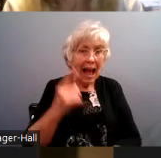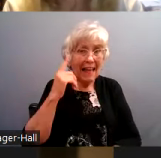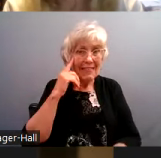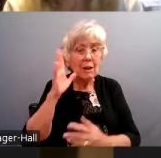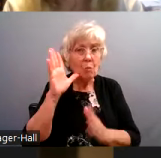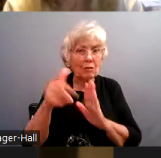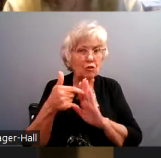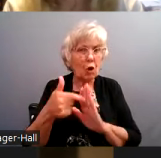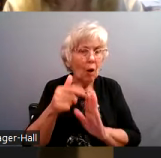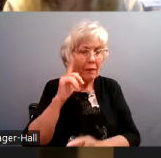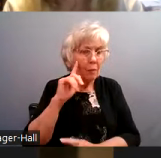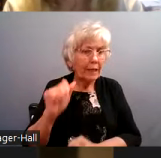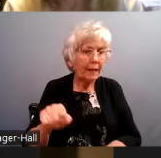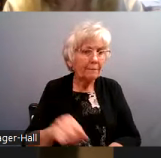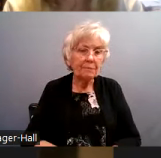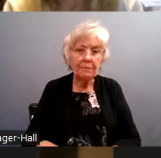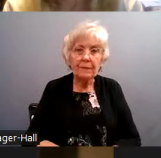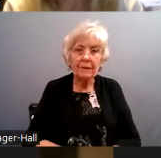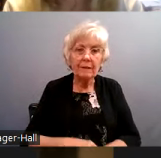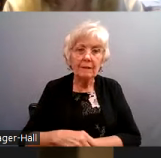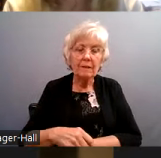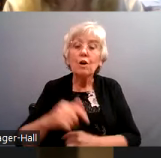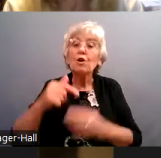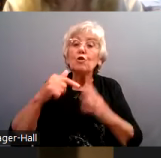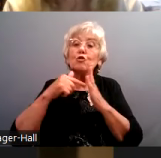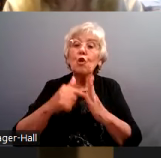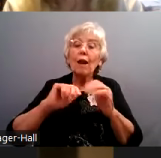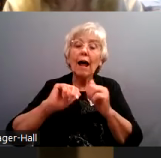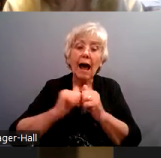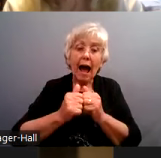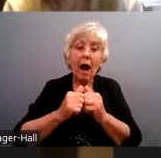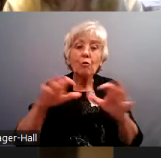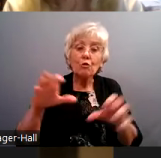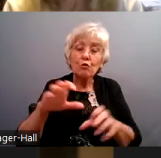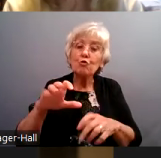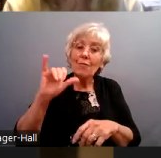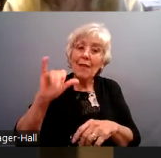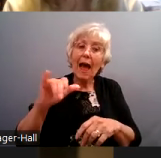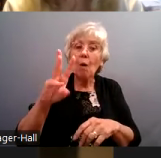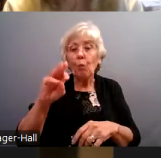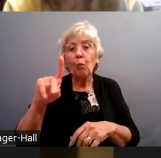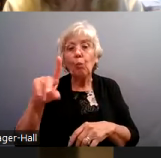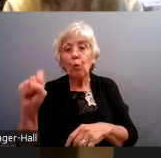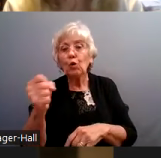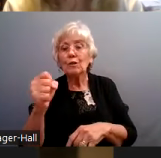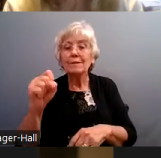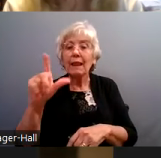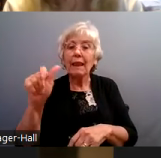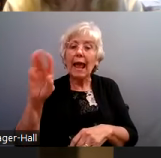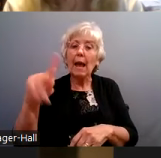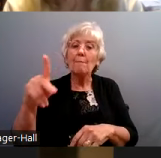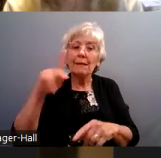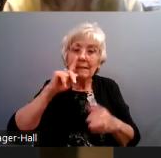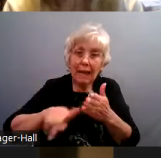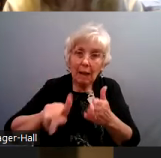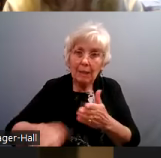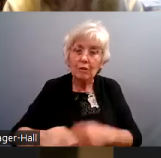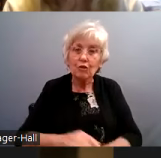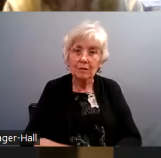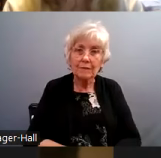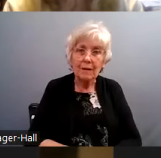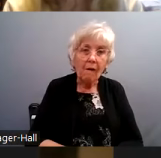play on how to do the Woods lamp examination. So let me see if we can play